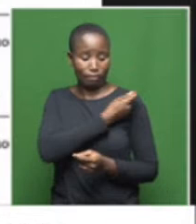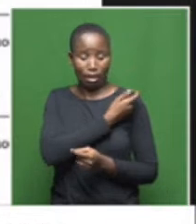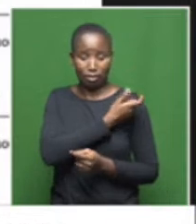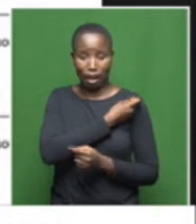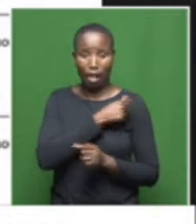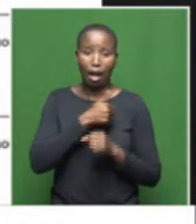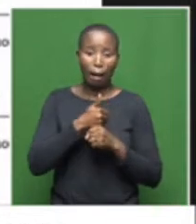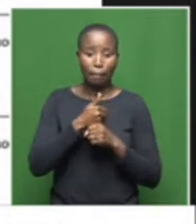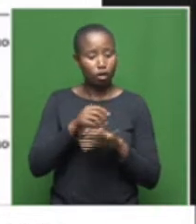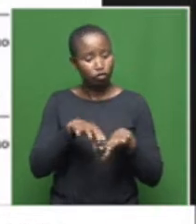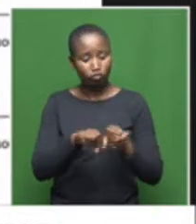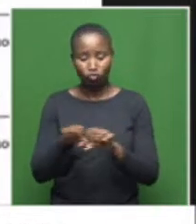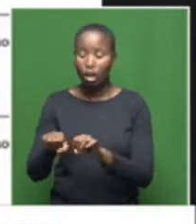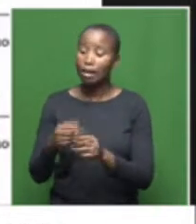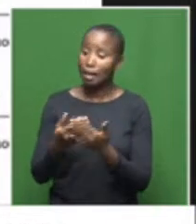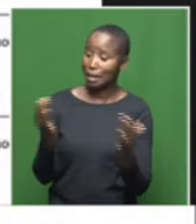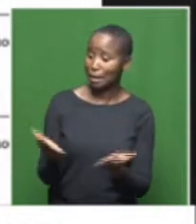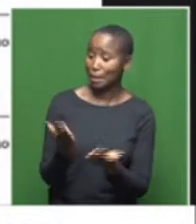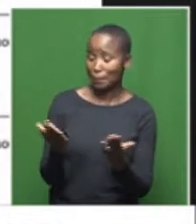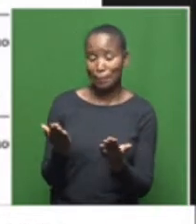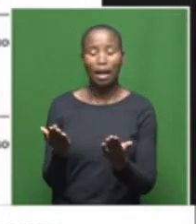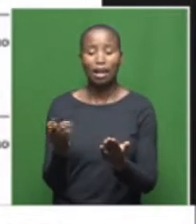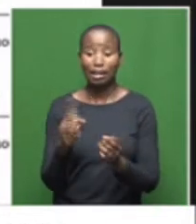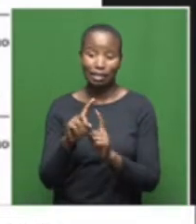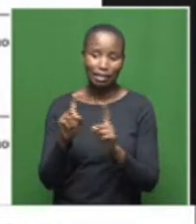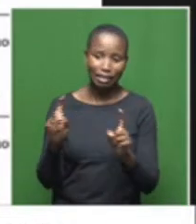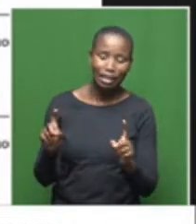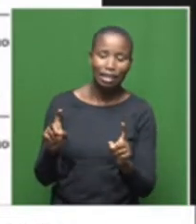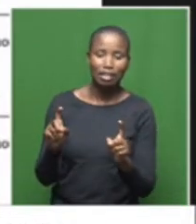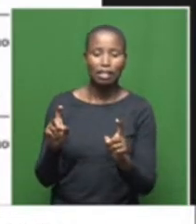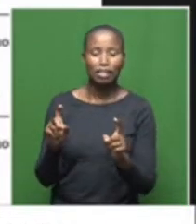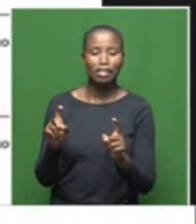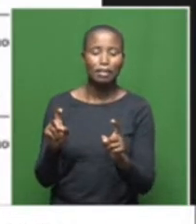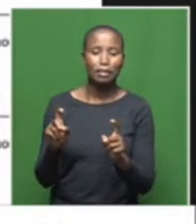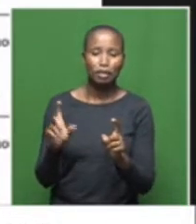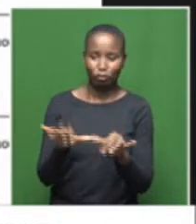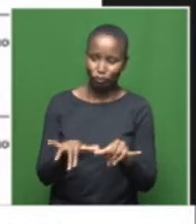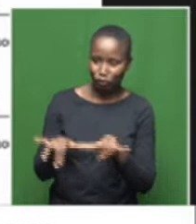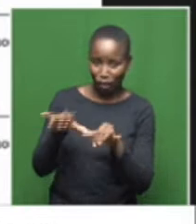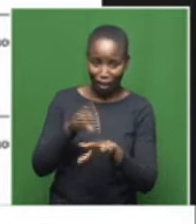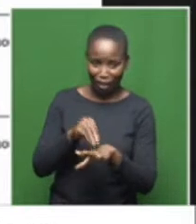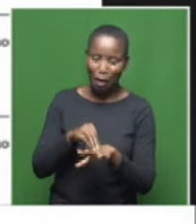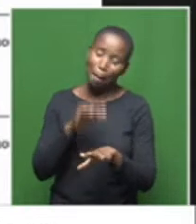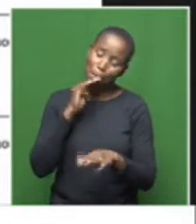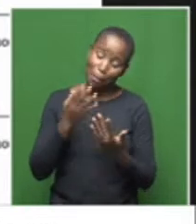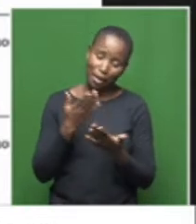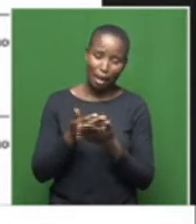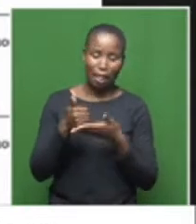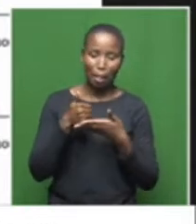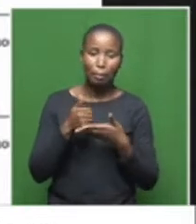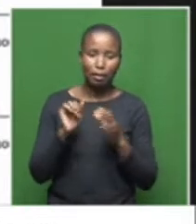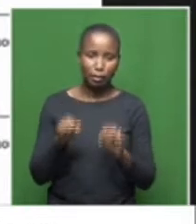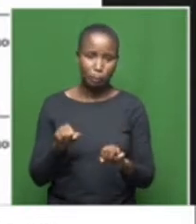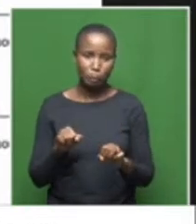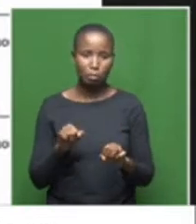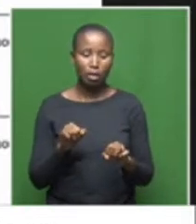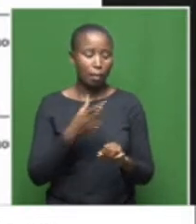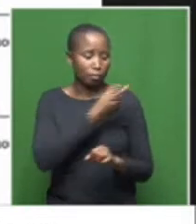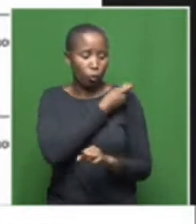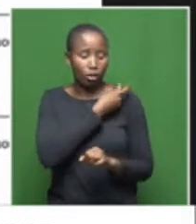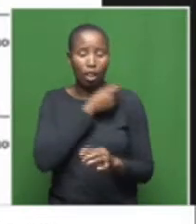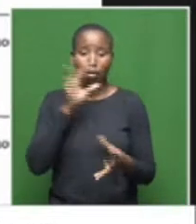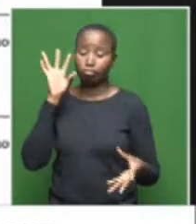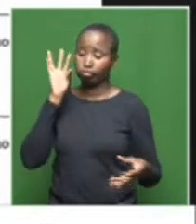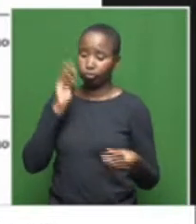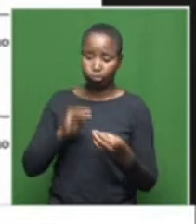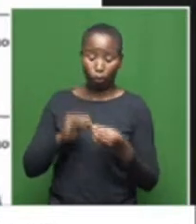their own peers, which was launched just under 2 weeks ago, will bear fruit. The total doses which have been